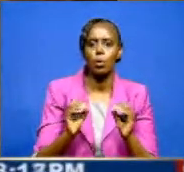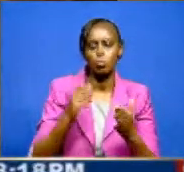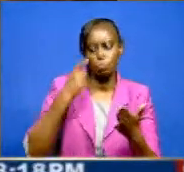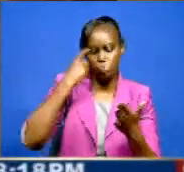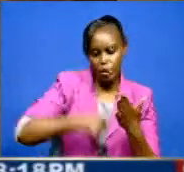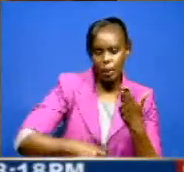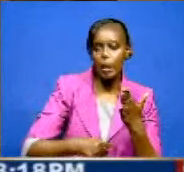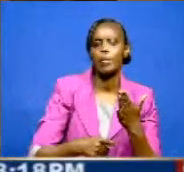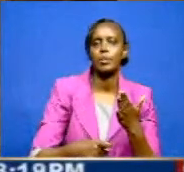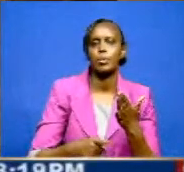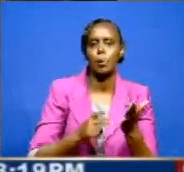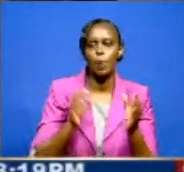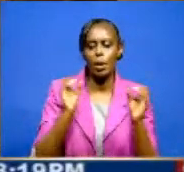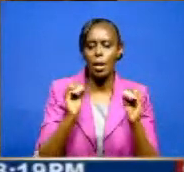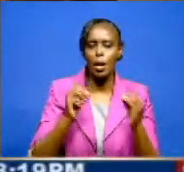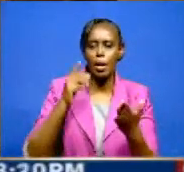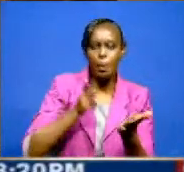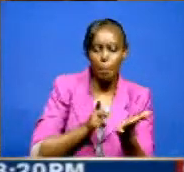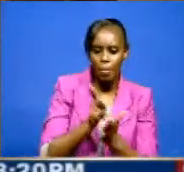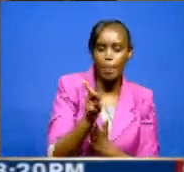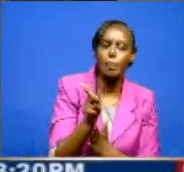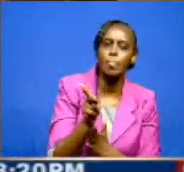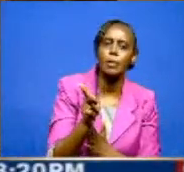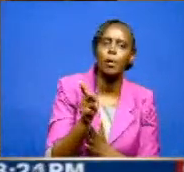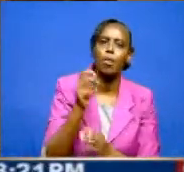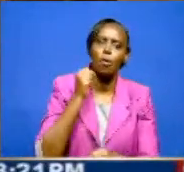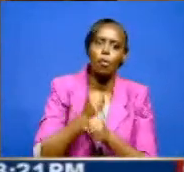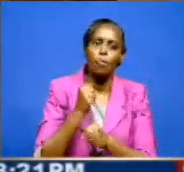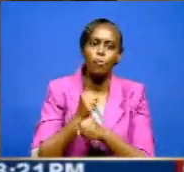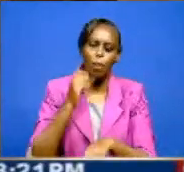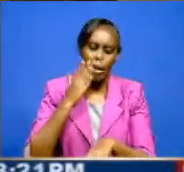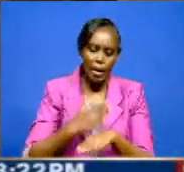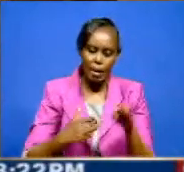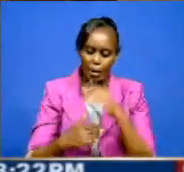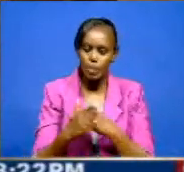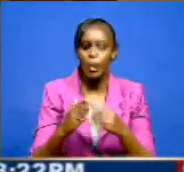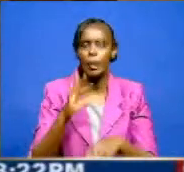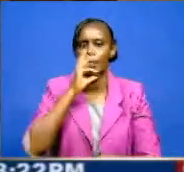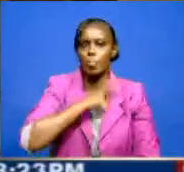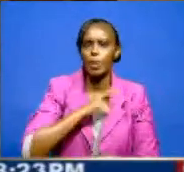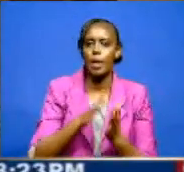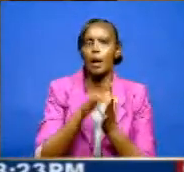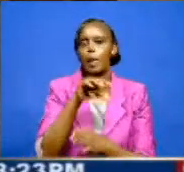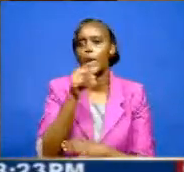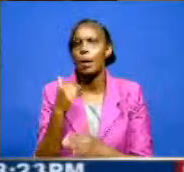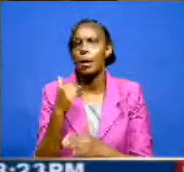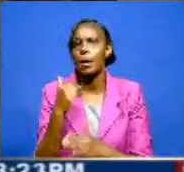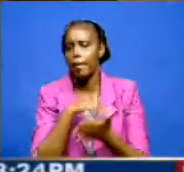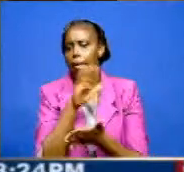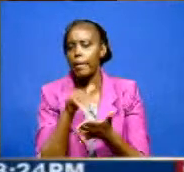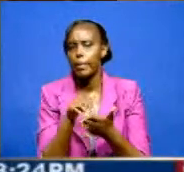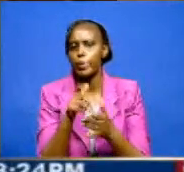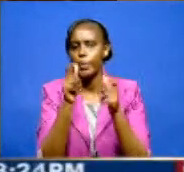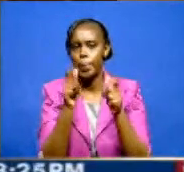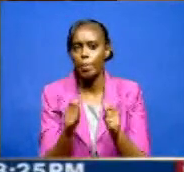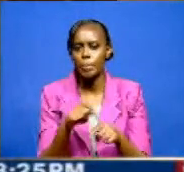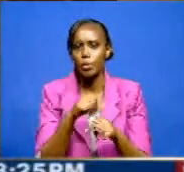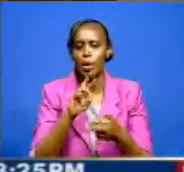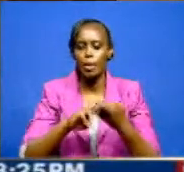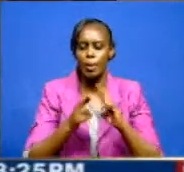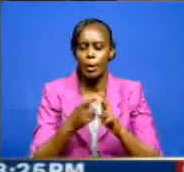deductions, non-payment of work injury benefits, and other, including pension and other